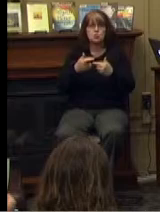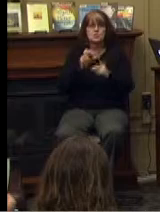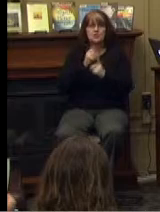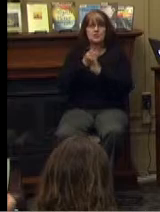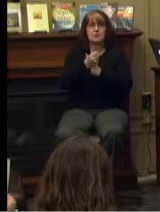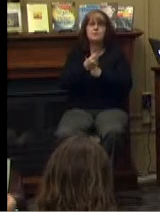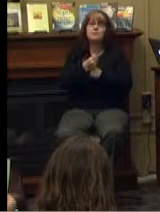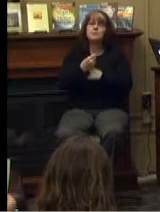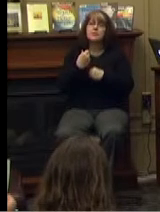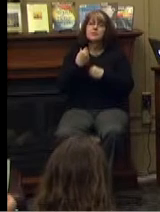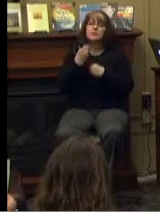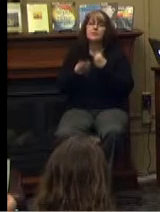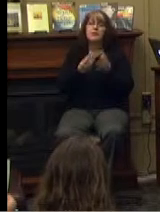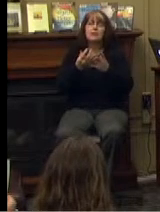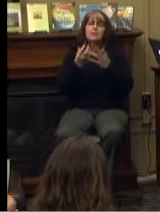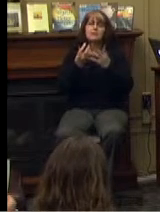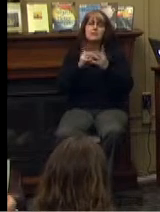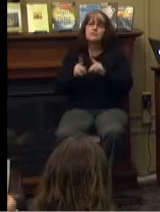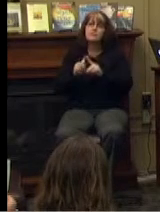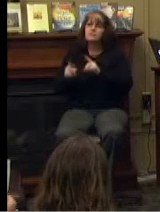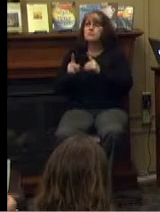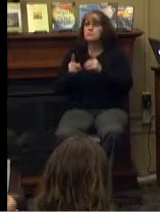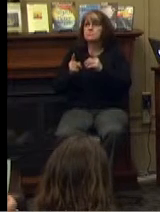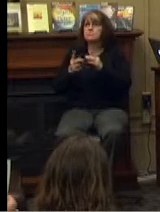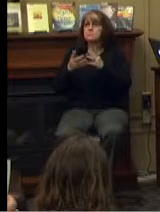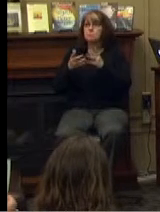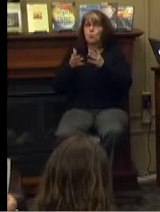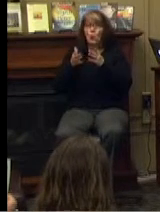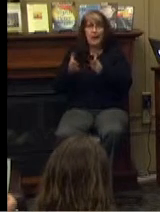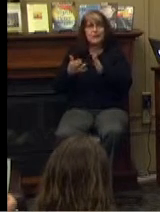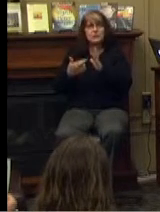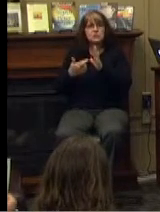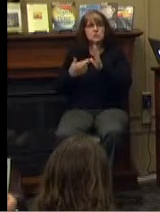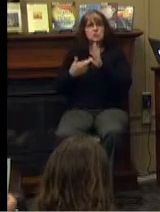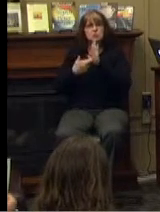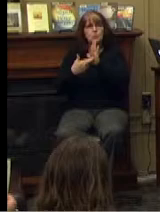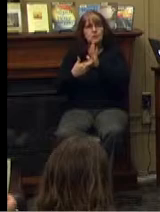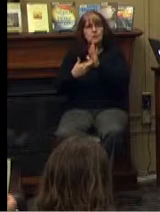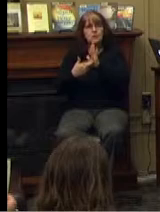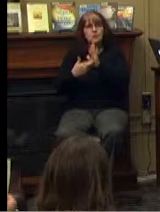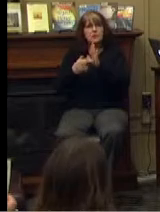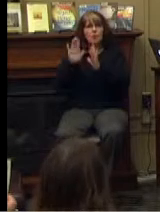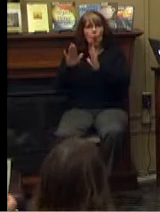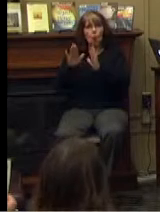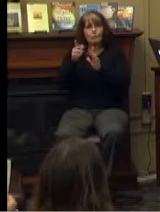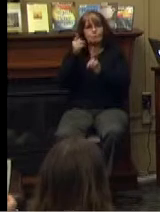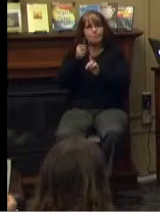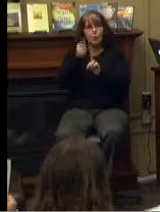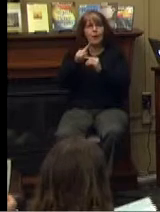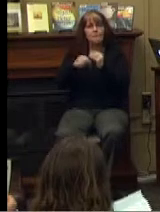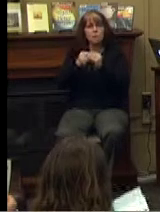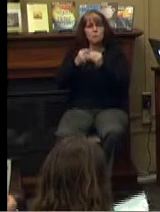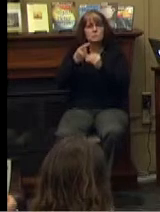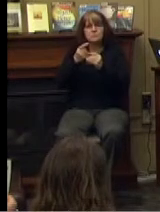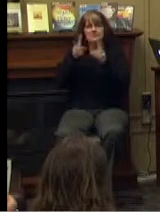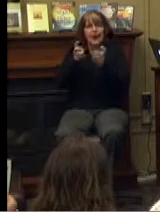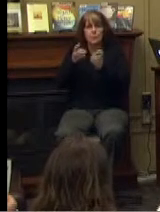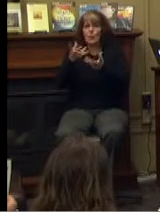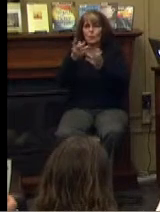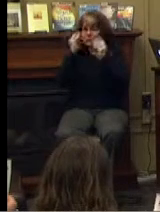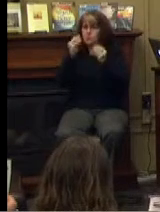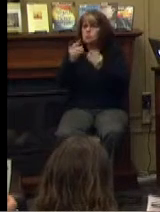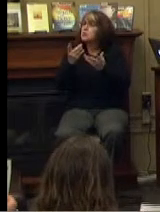providing multiple means of representing what it is that you're trying to teach. That those are the what's of learning. What is it that you want